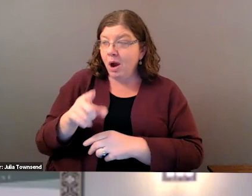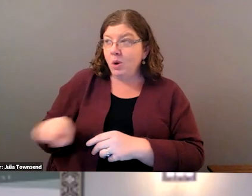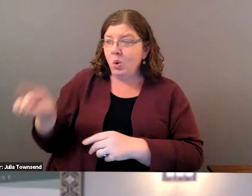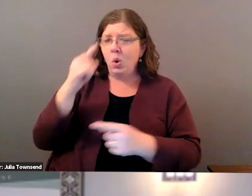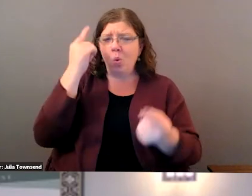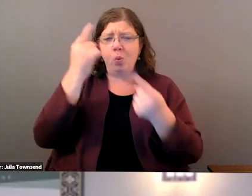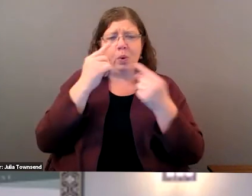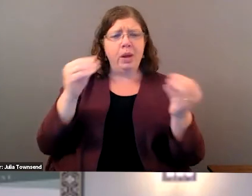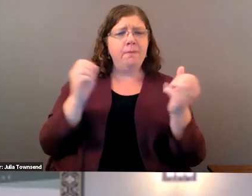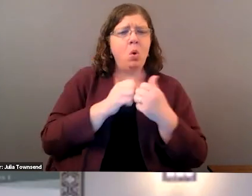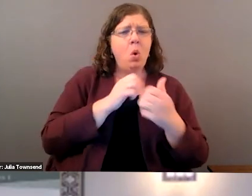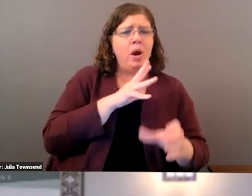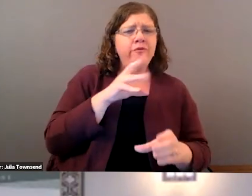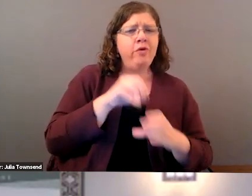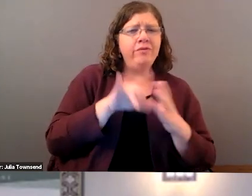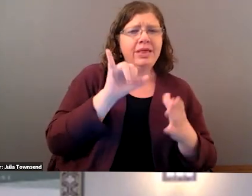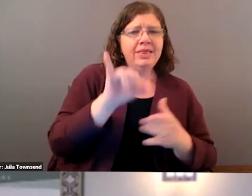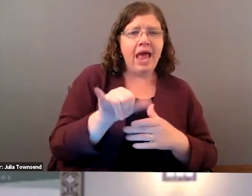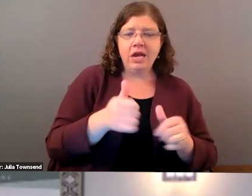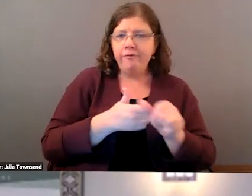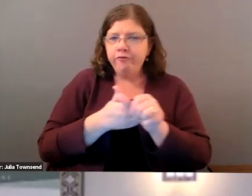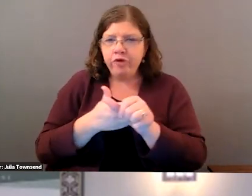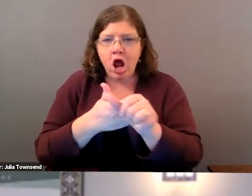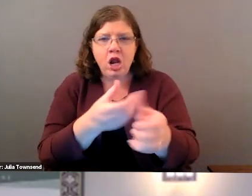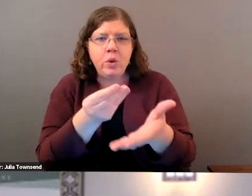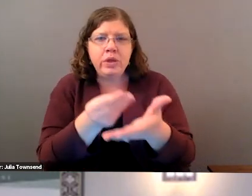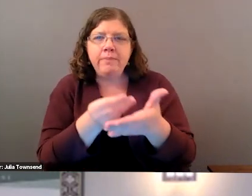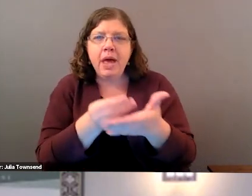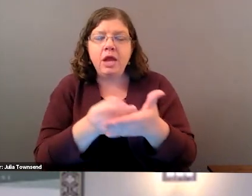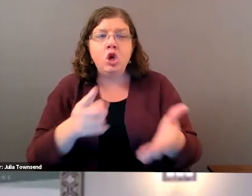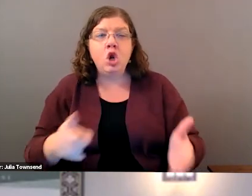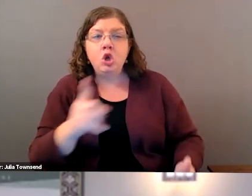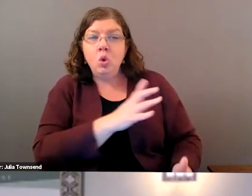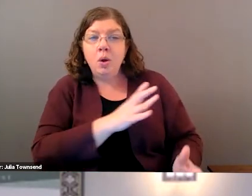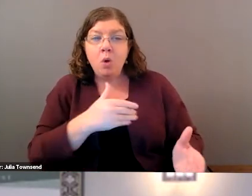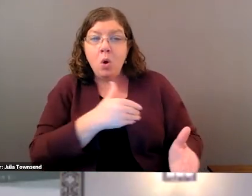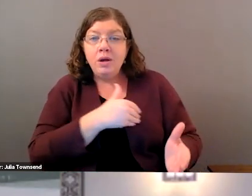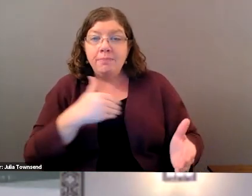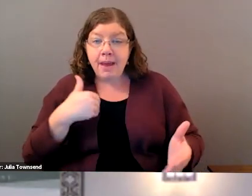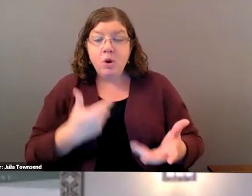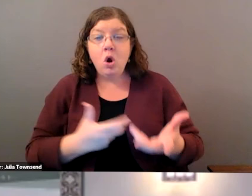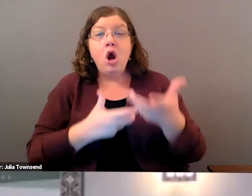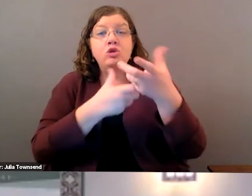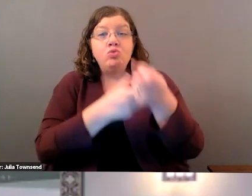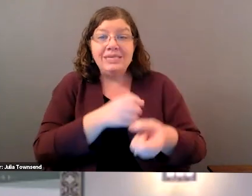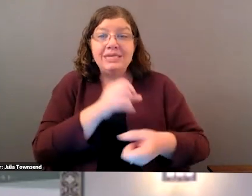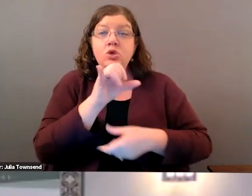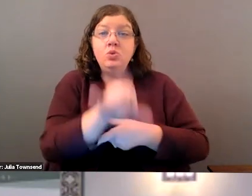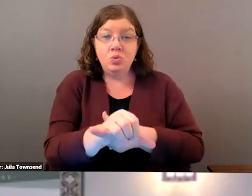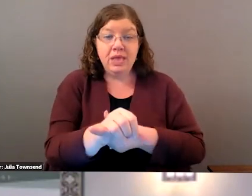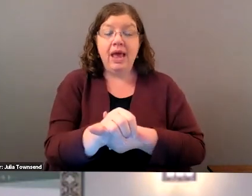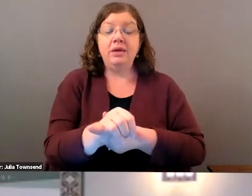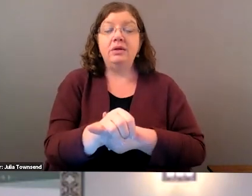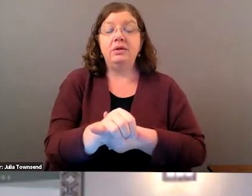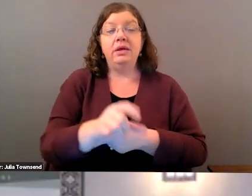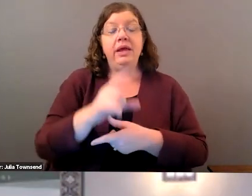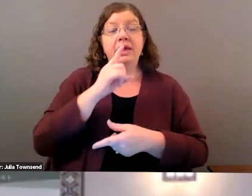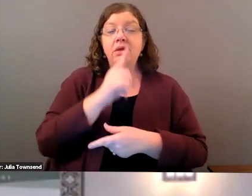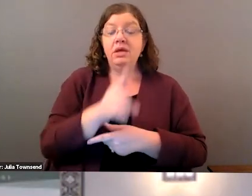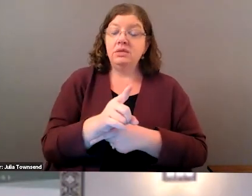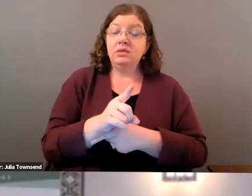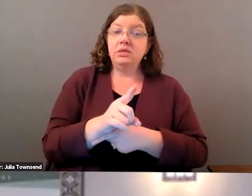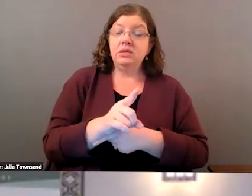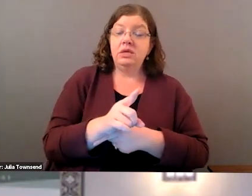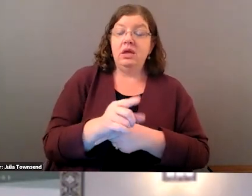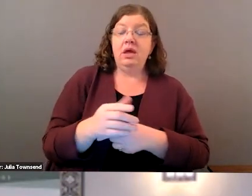meets the eyes. Follow the money. You board members are entrusted to do so. And it's a breath of fresh